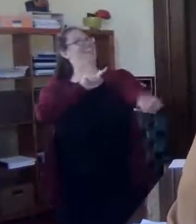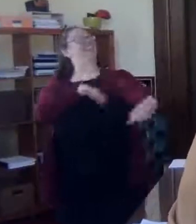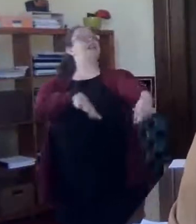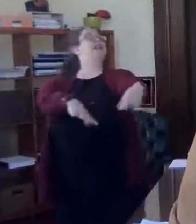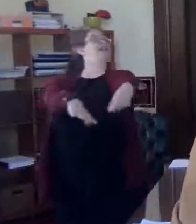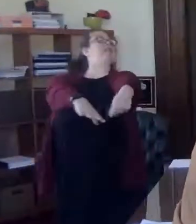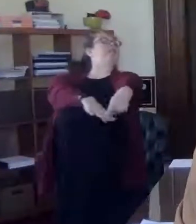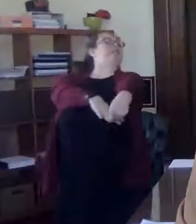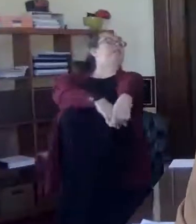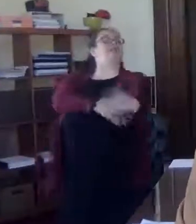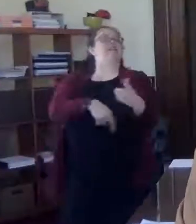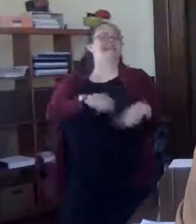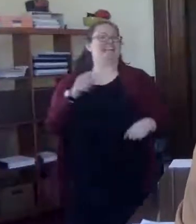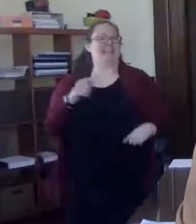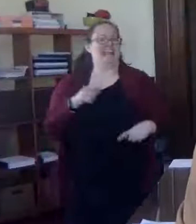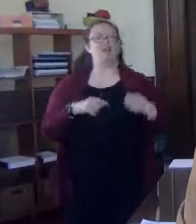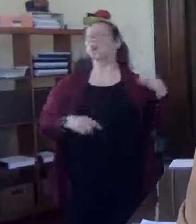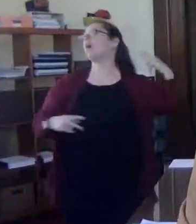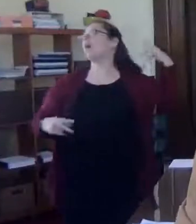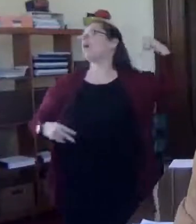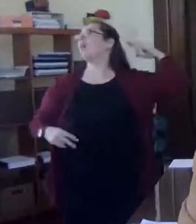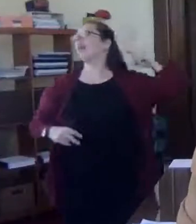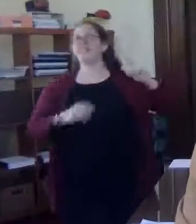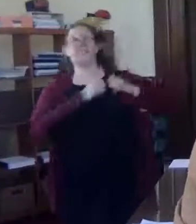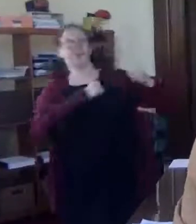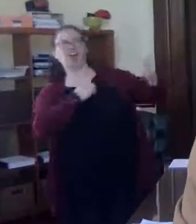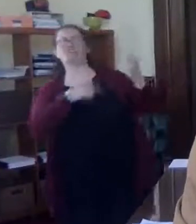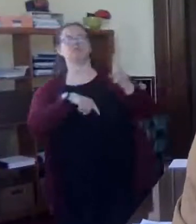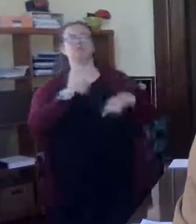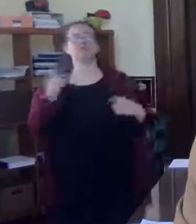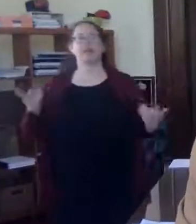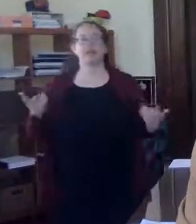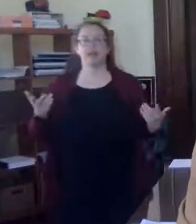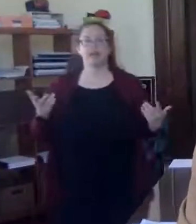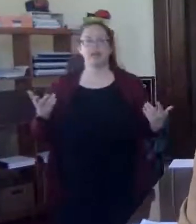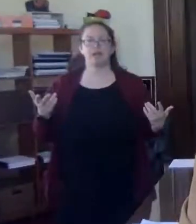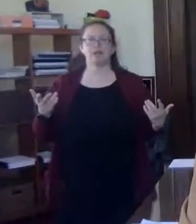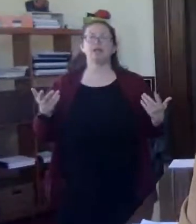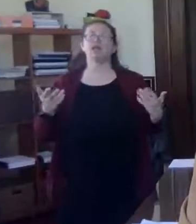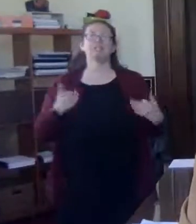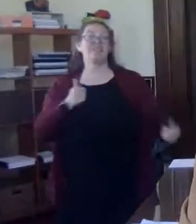nails done. So I don't see them being the first thing to reopen.